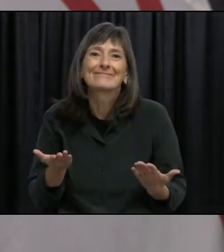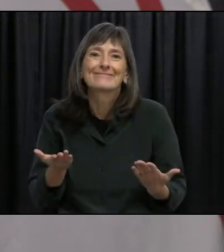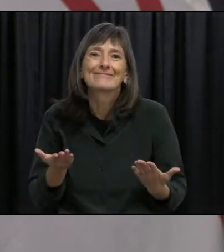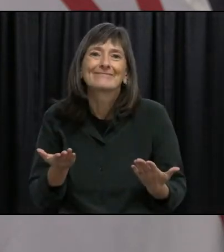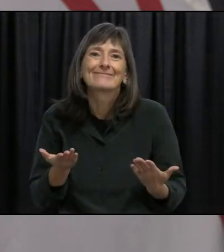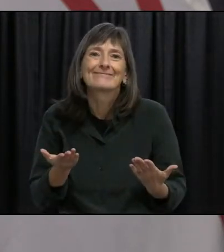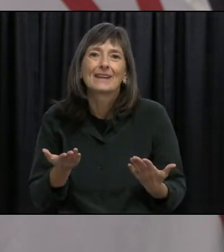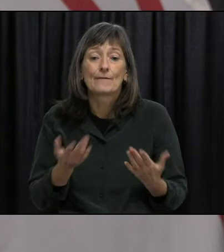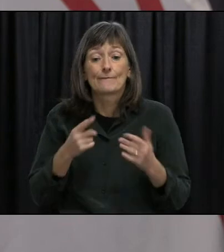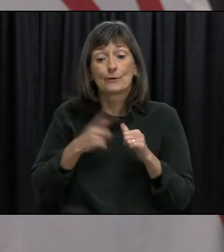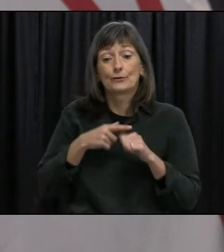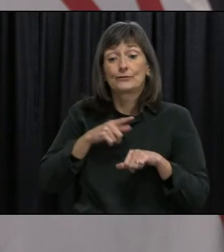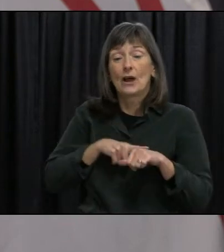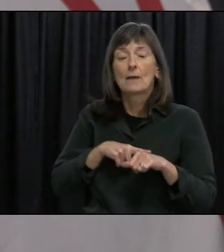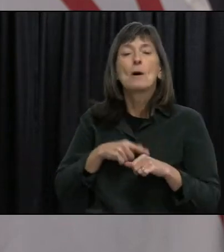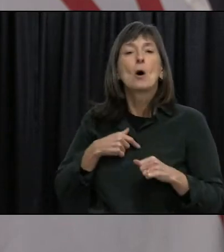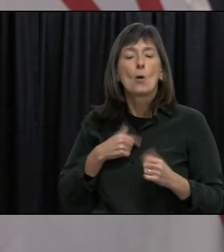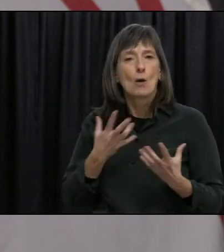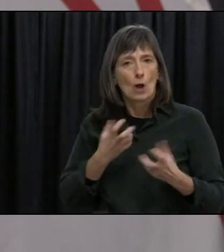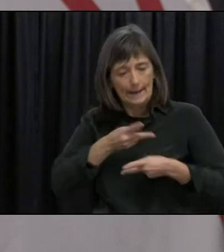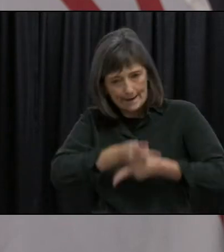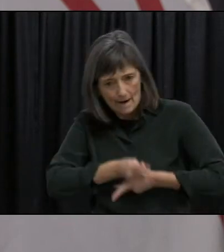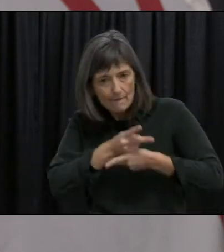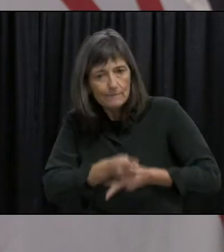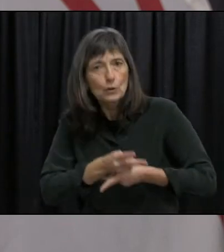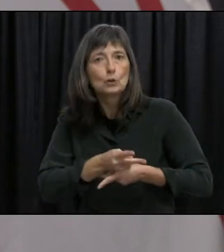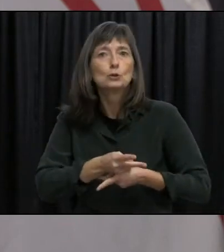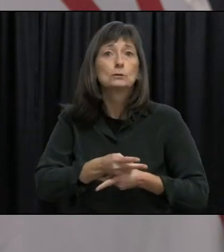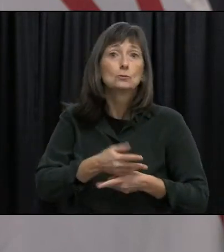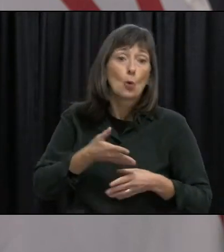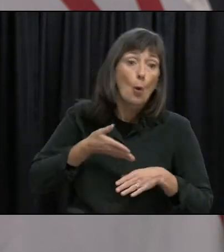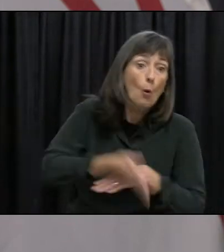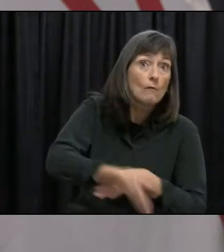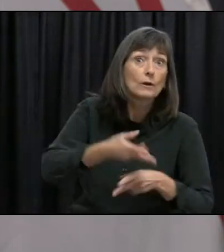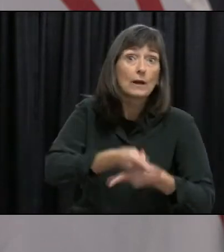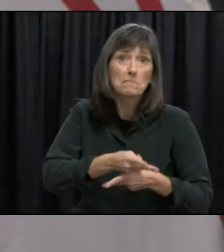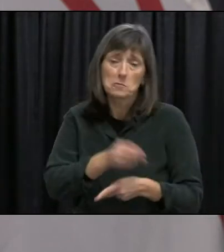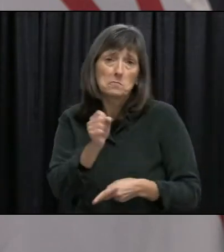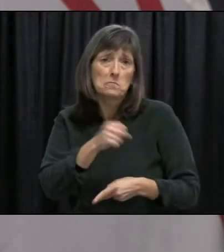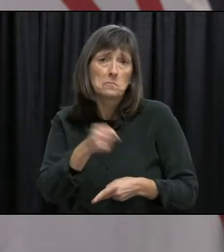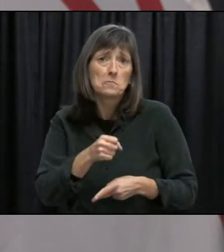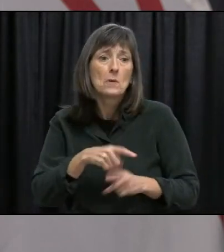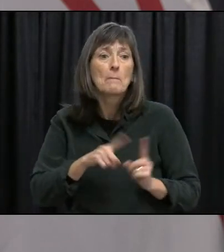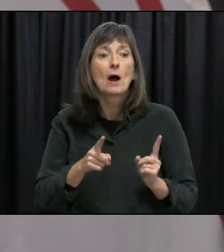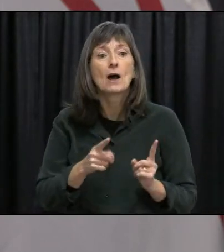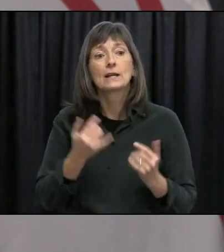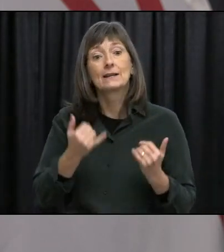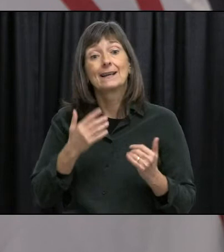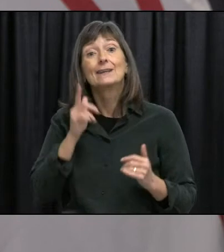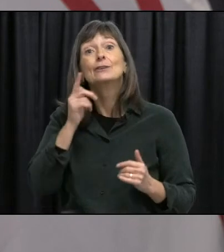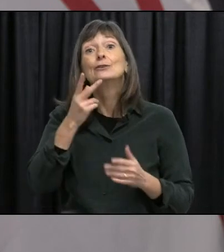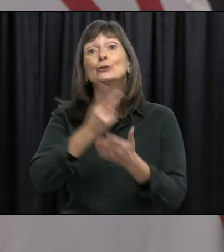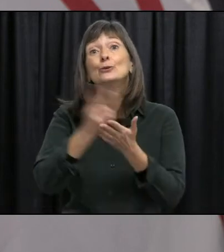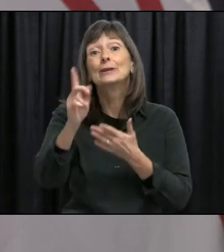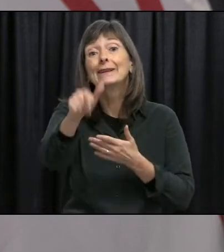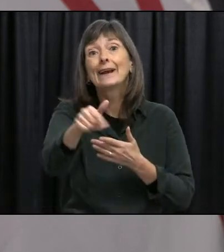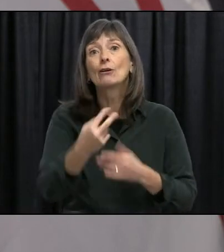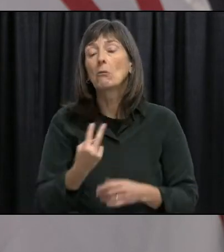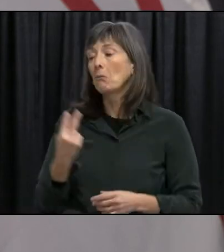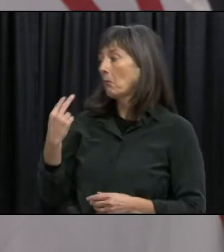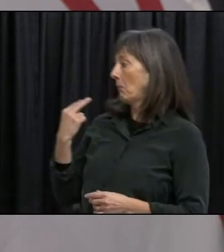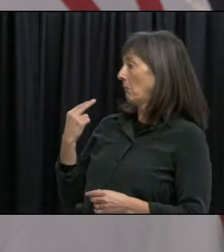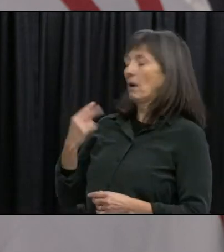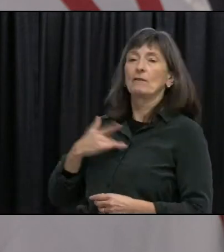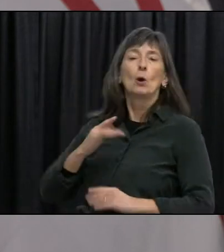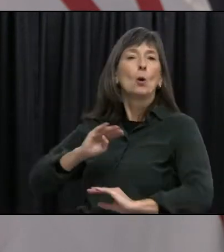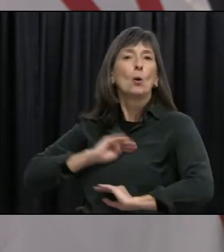be overly cautious than to look back and say, we believed everything was in place, we missed something.